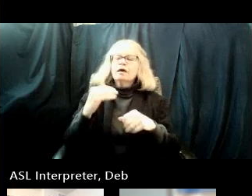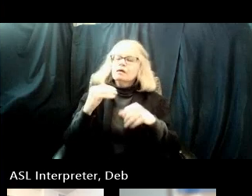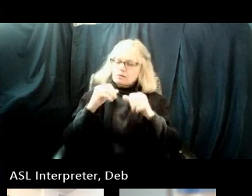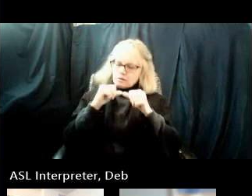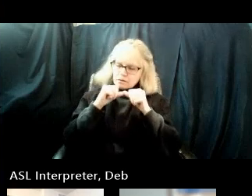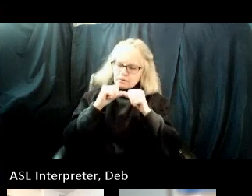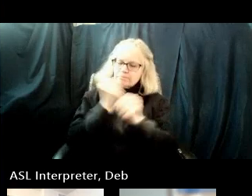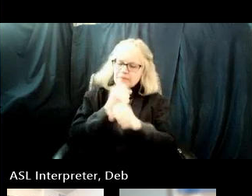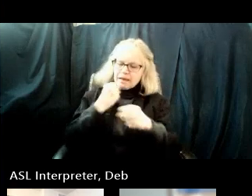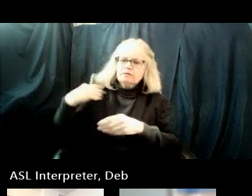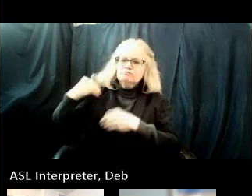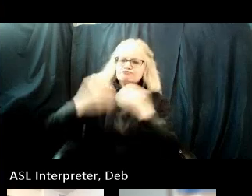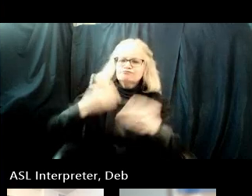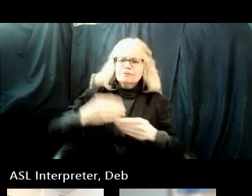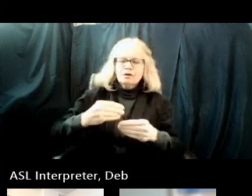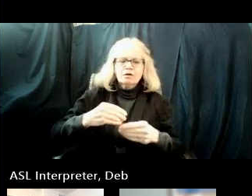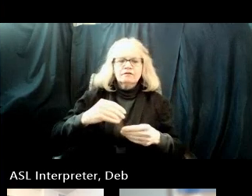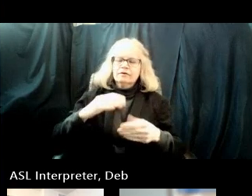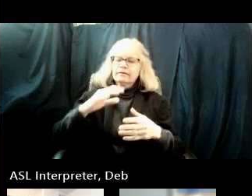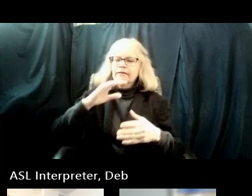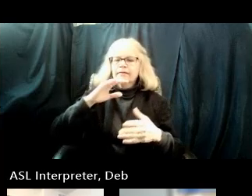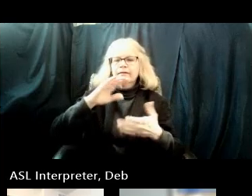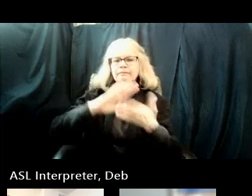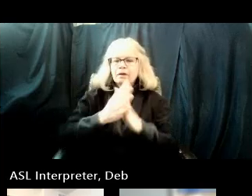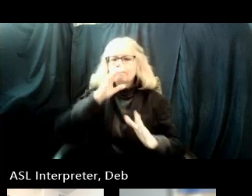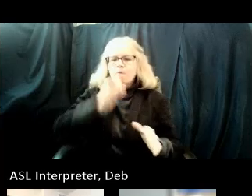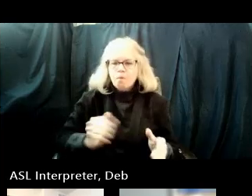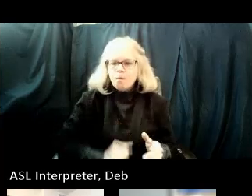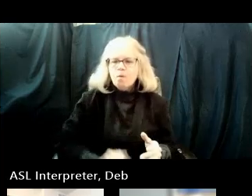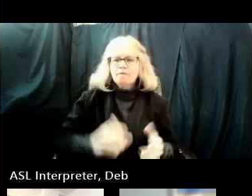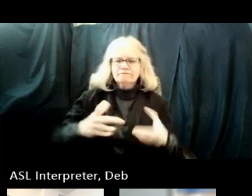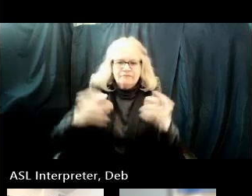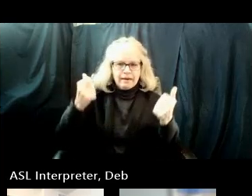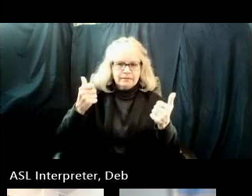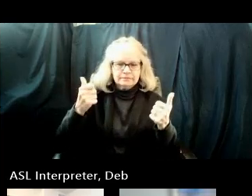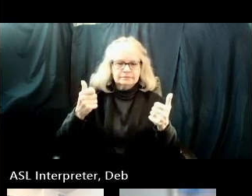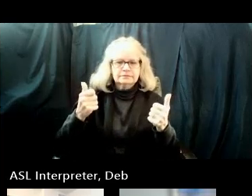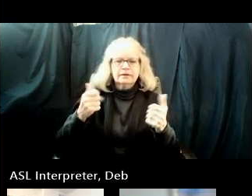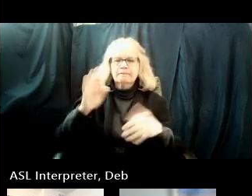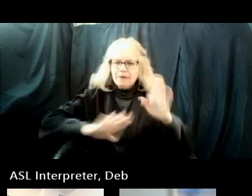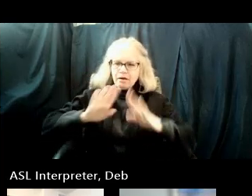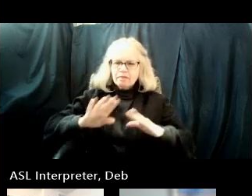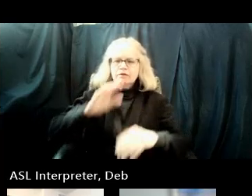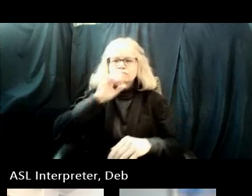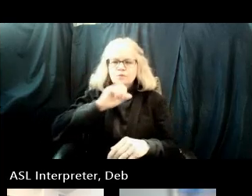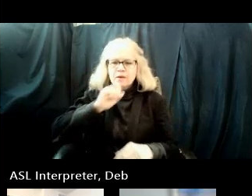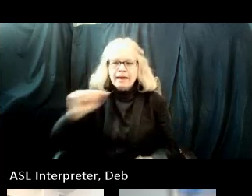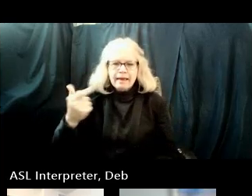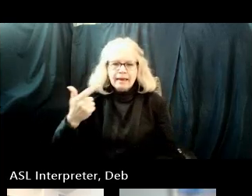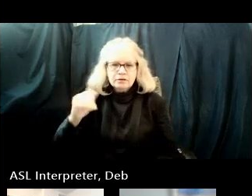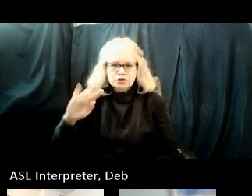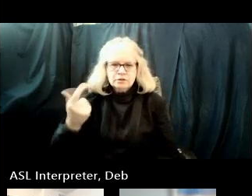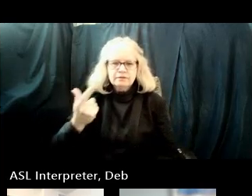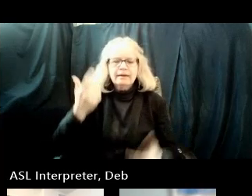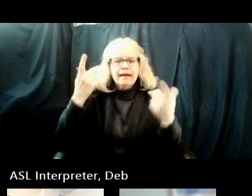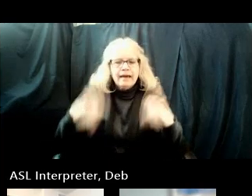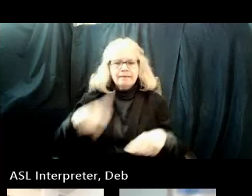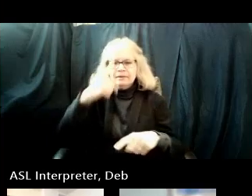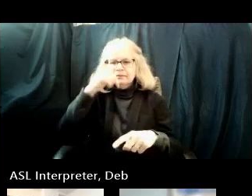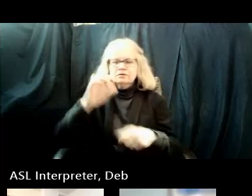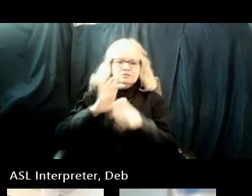this accelerated biological aging that occurs due to chronic stress.